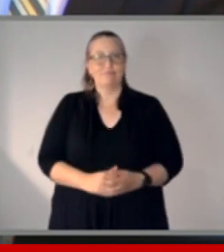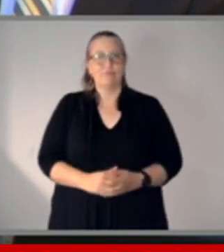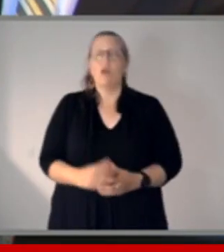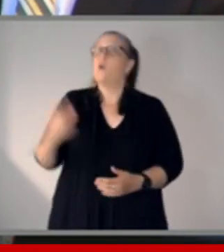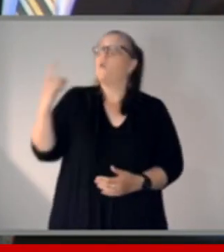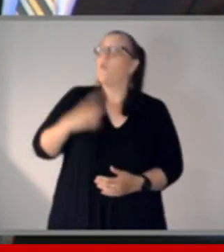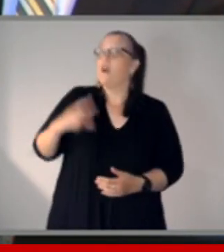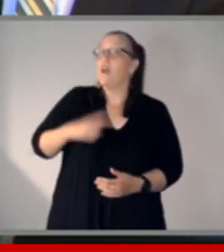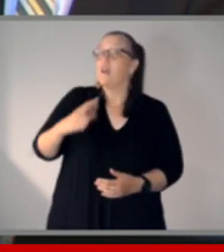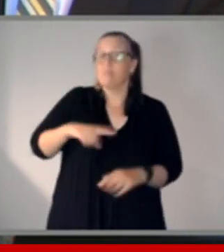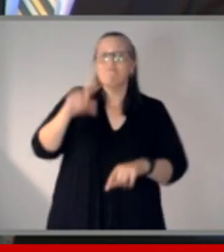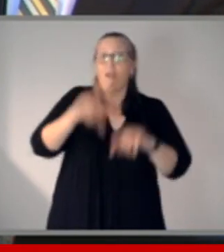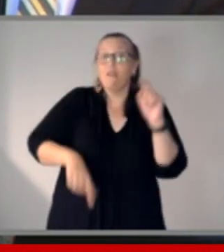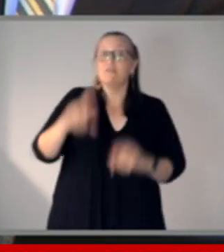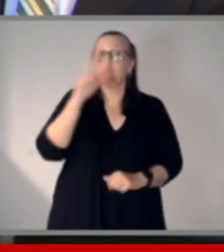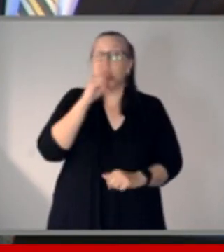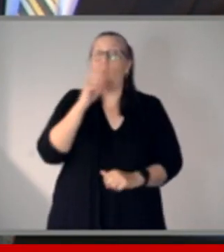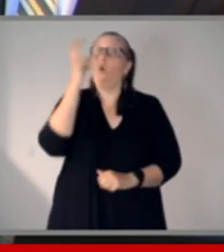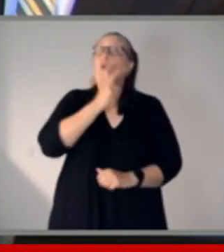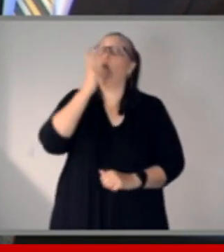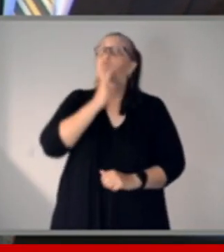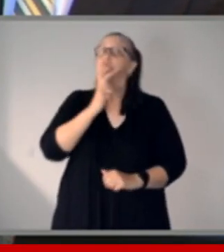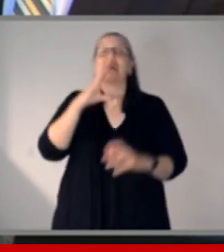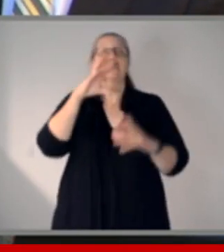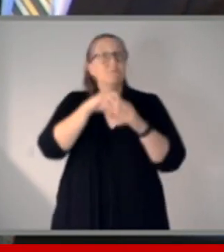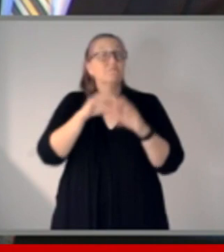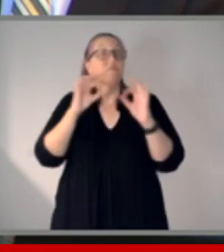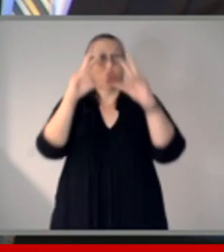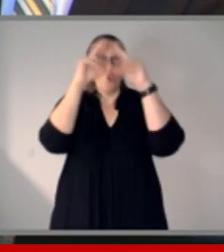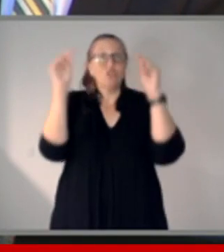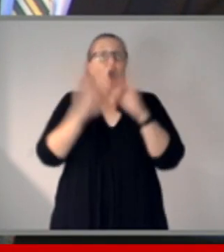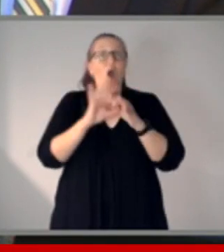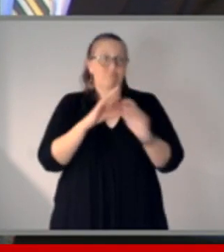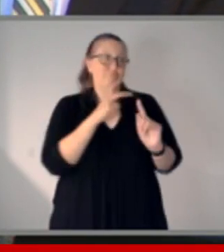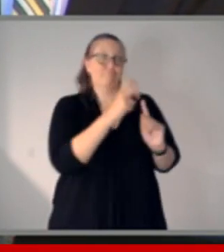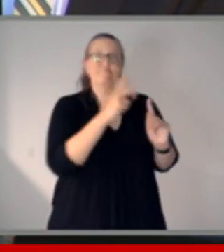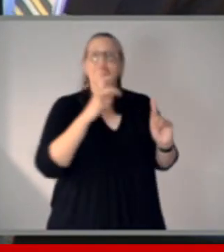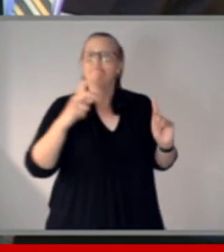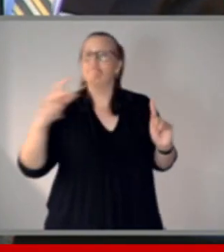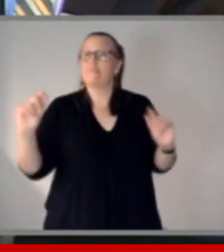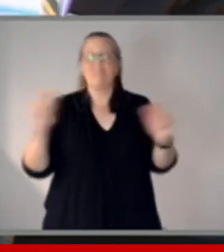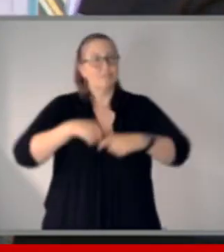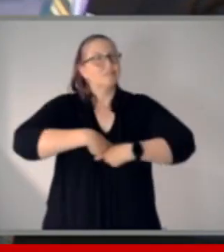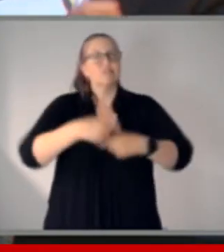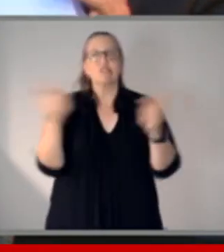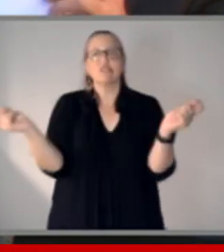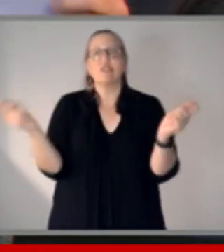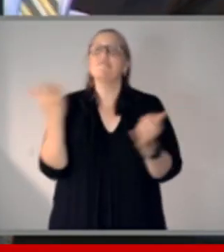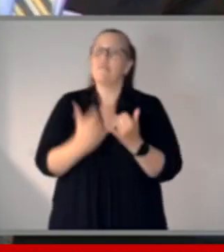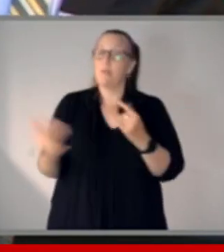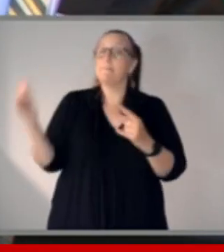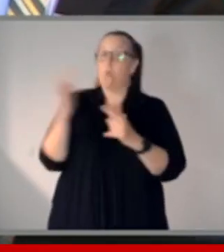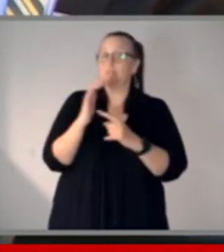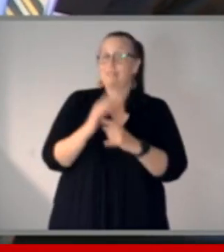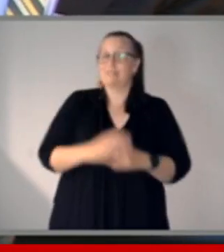population, including those in aged care, are largely protected by vaccination. It's a very important point. Just go to the next slide,